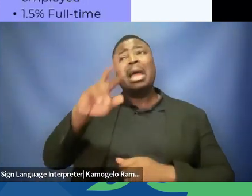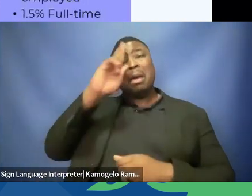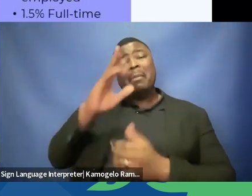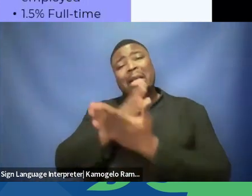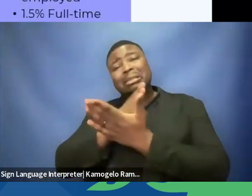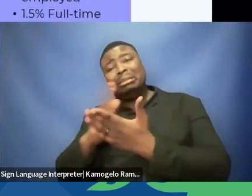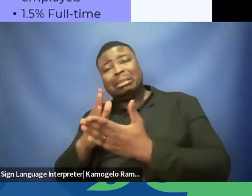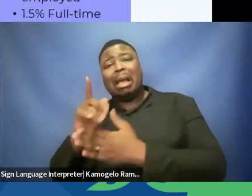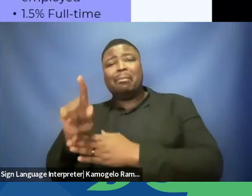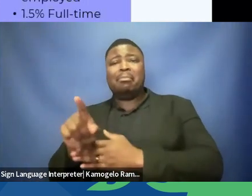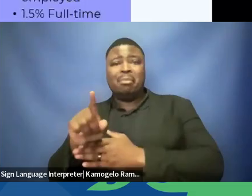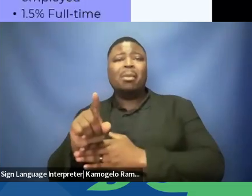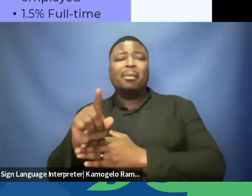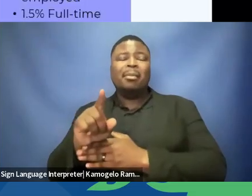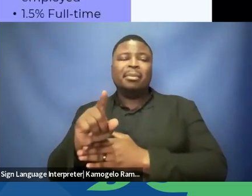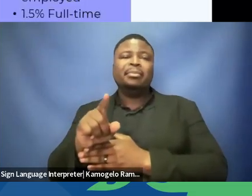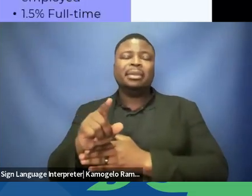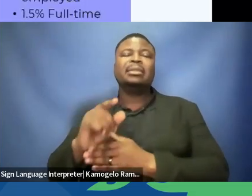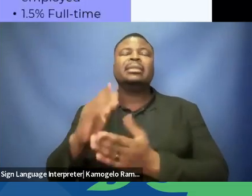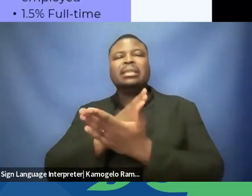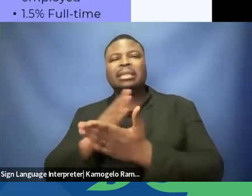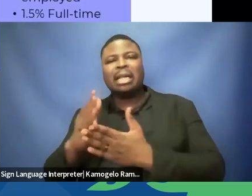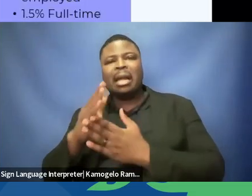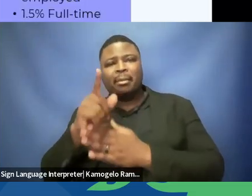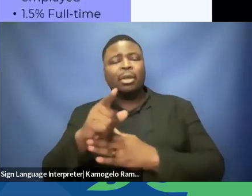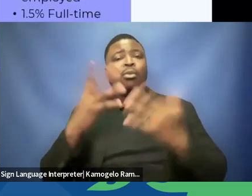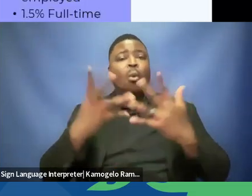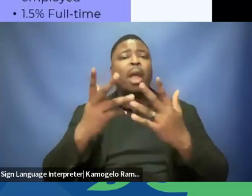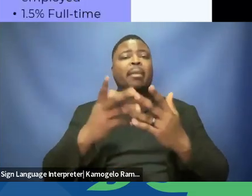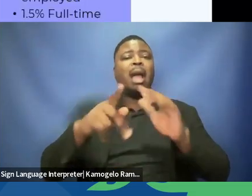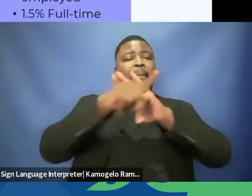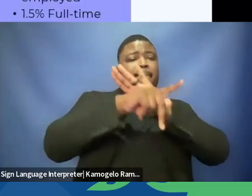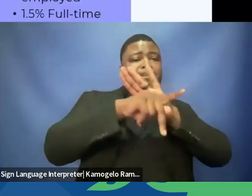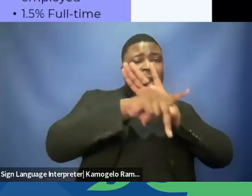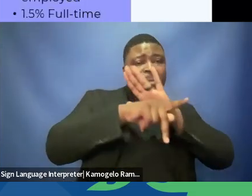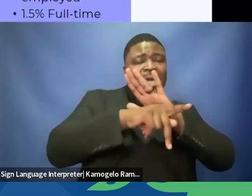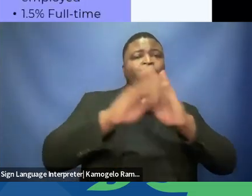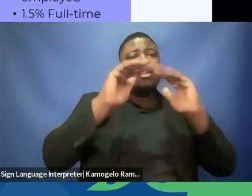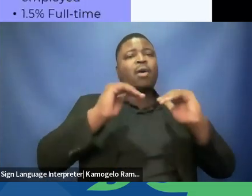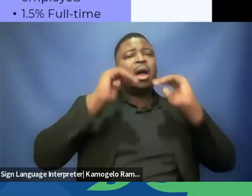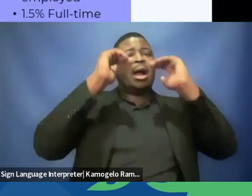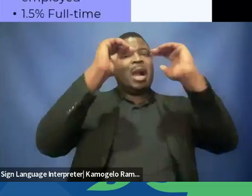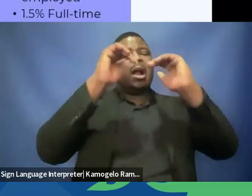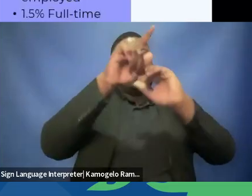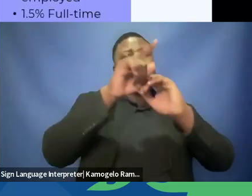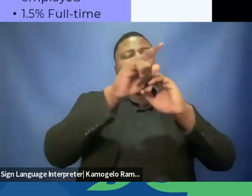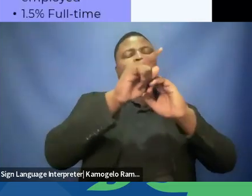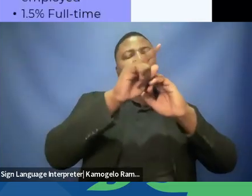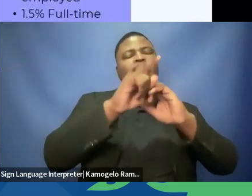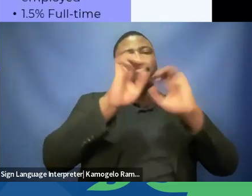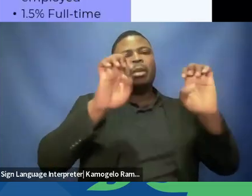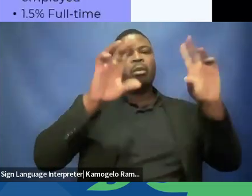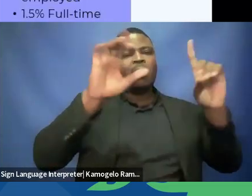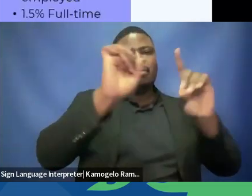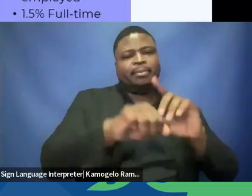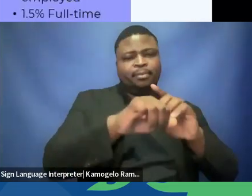for secondary and 221 in secondary. Primary education level, we had 188, yet we had